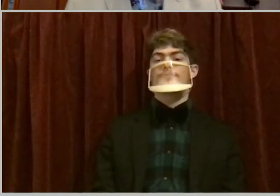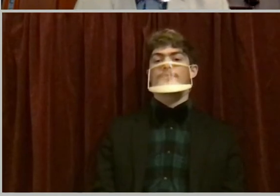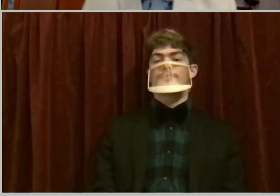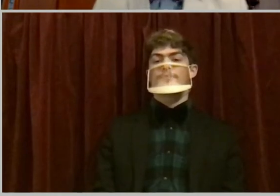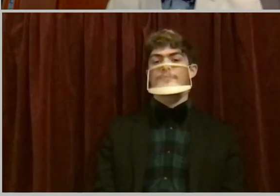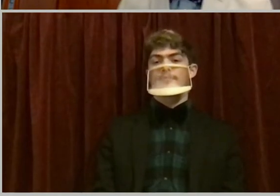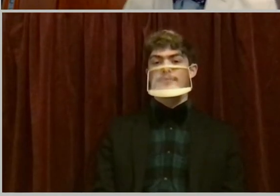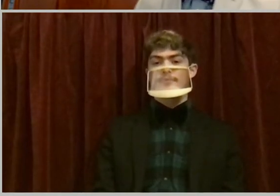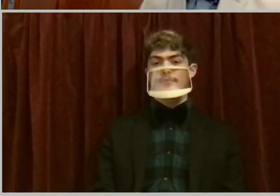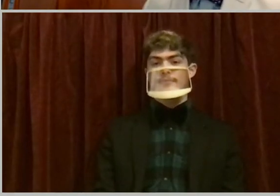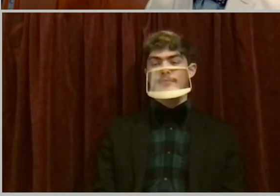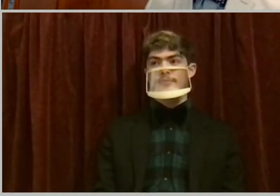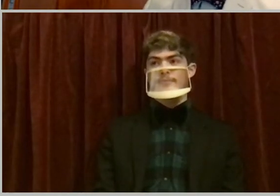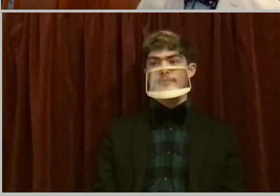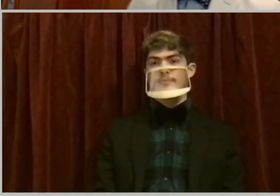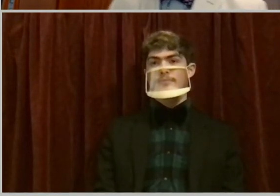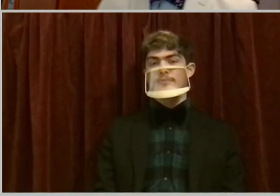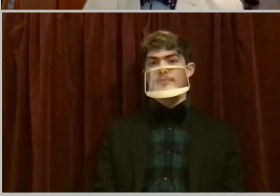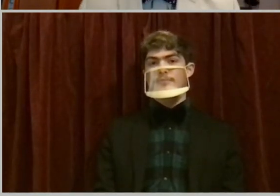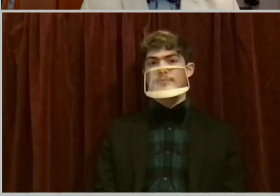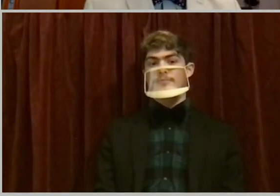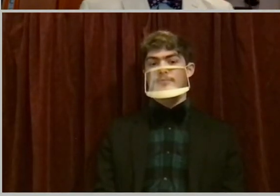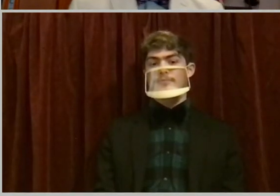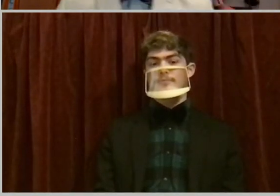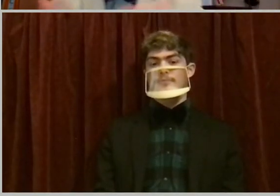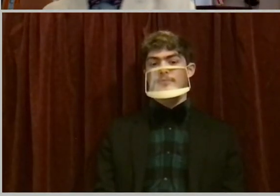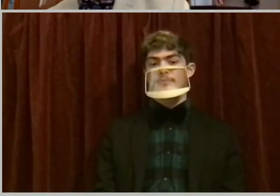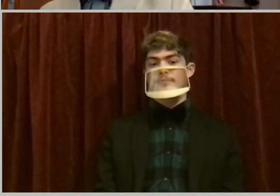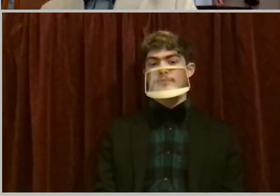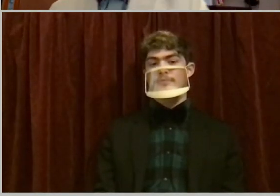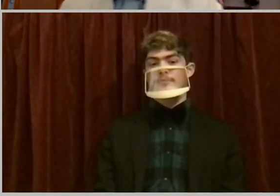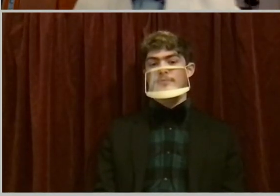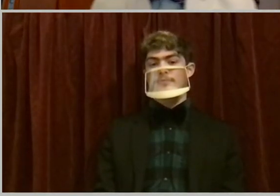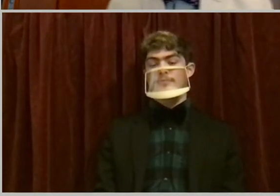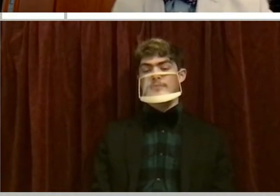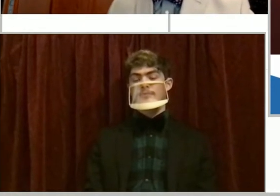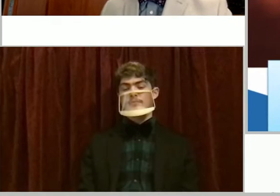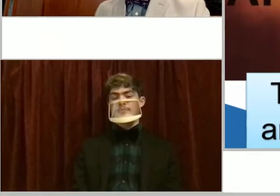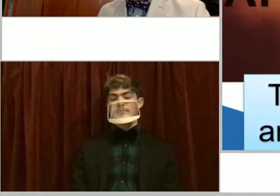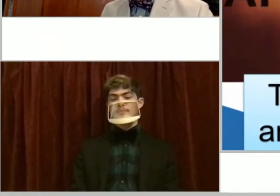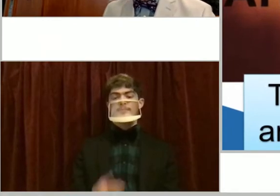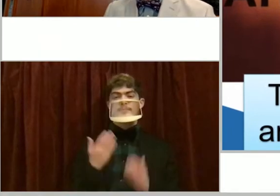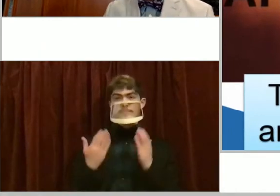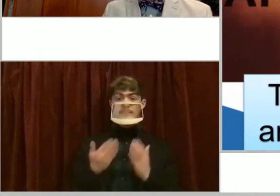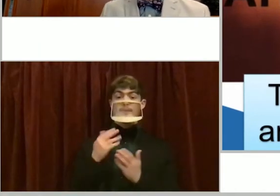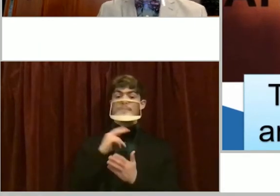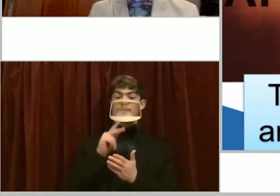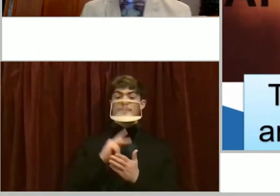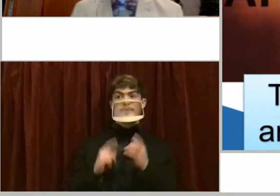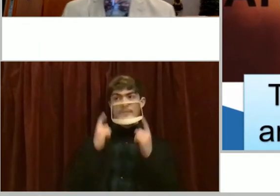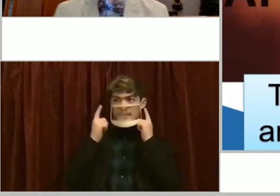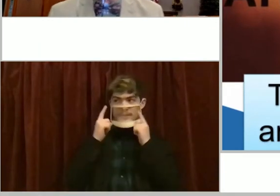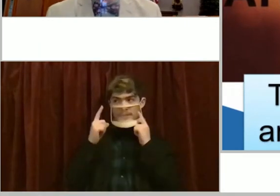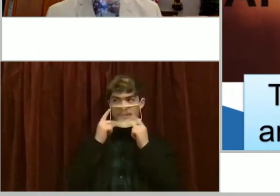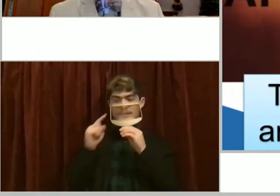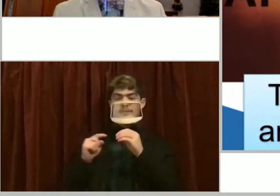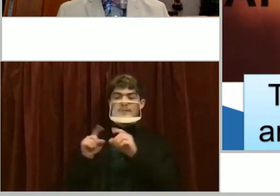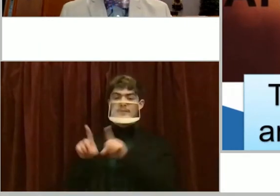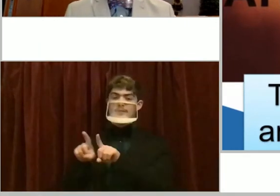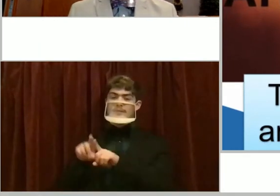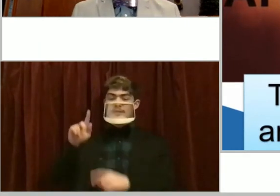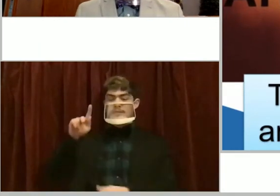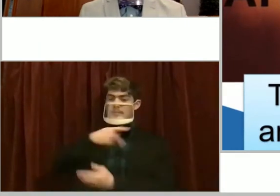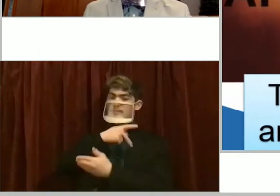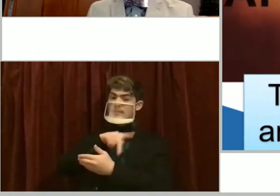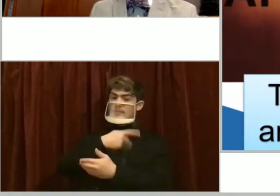verse 5, it kind of reads the same. I think Paul was thinking about this psalm when he wrote those words in 2 Corinthians, because it